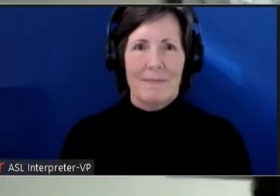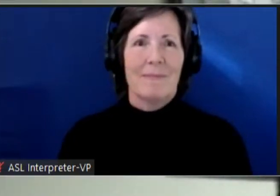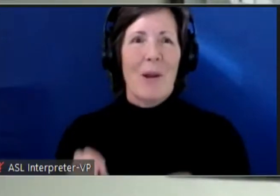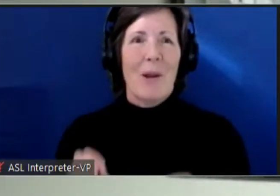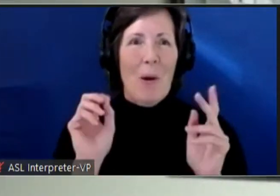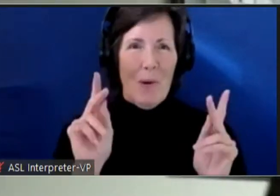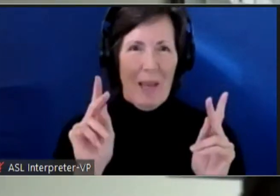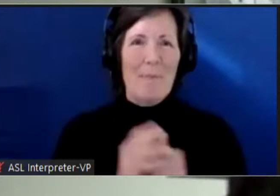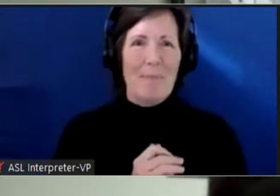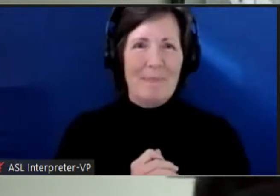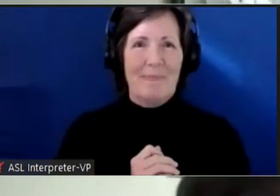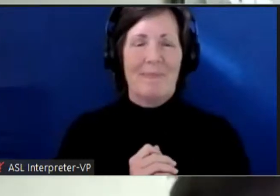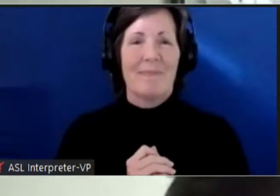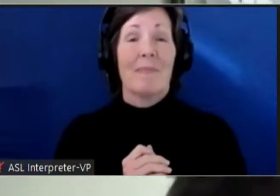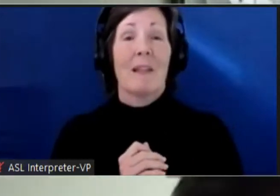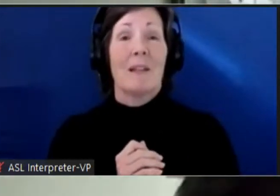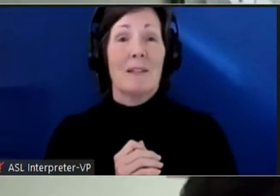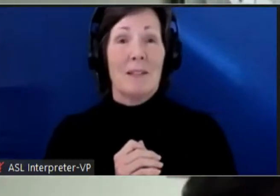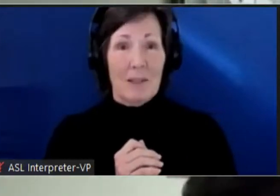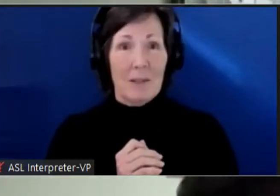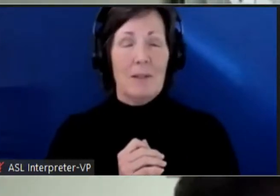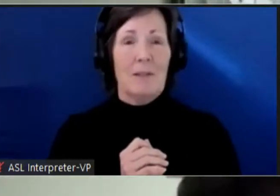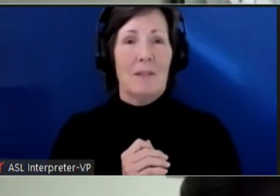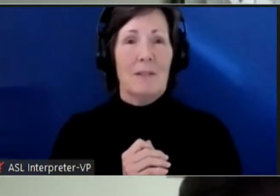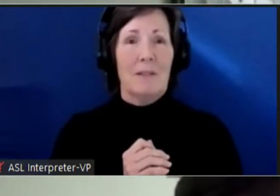Okay, so